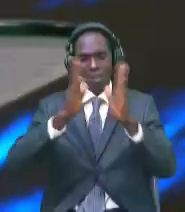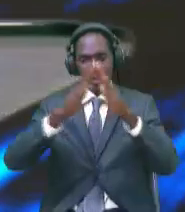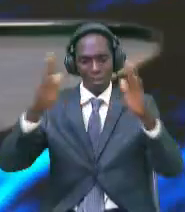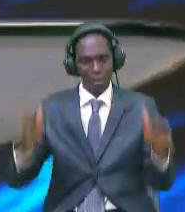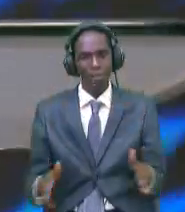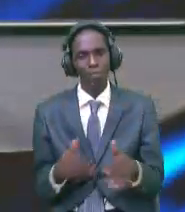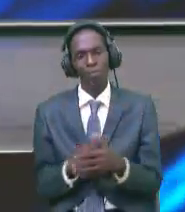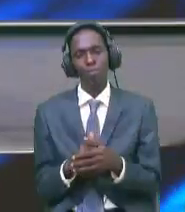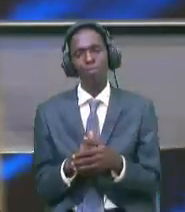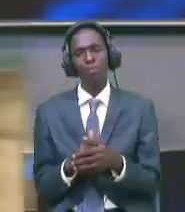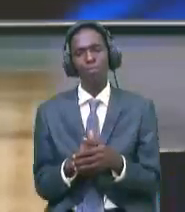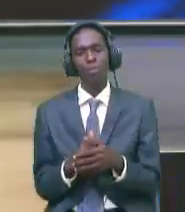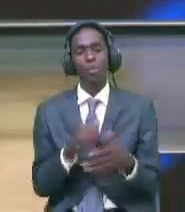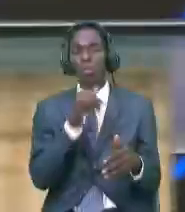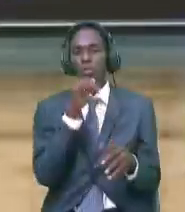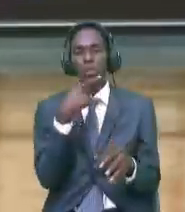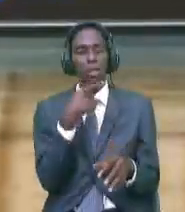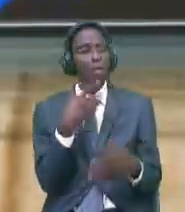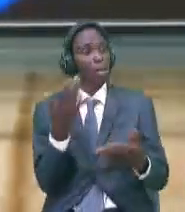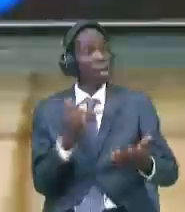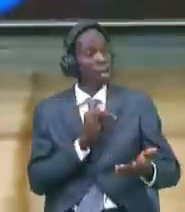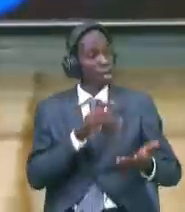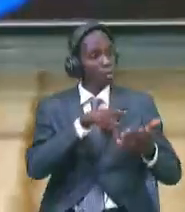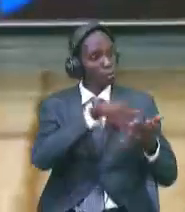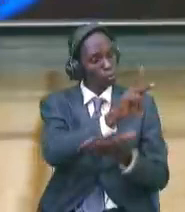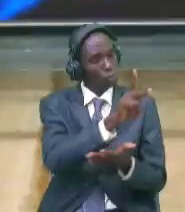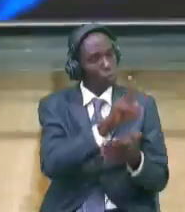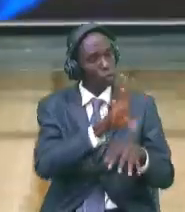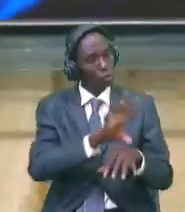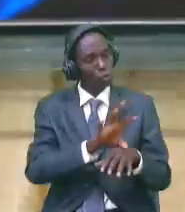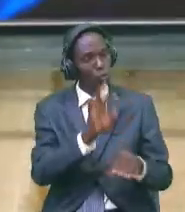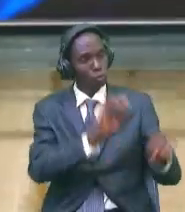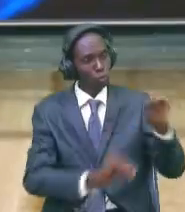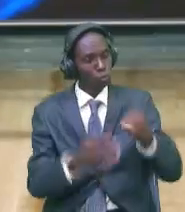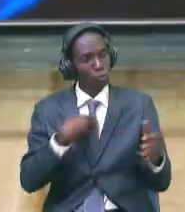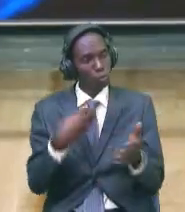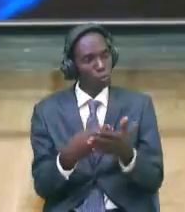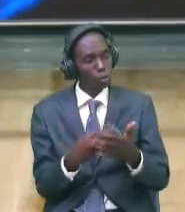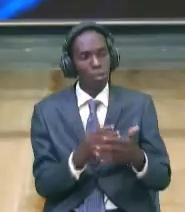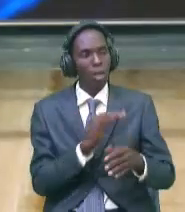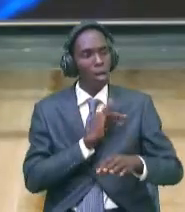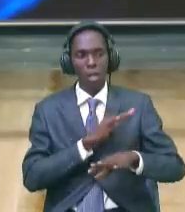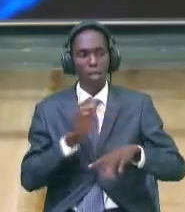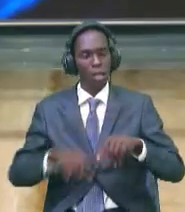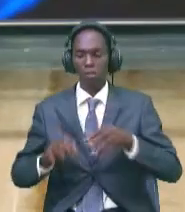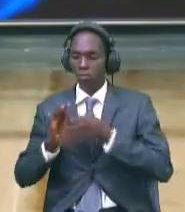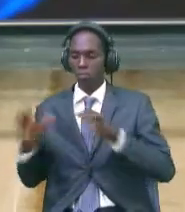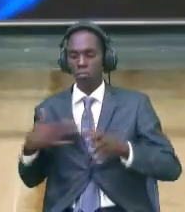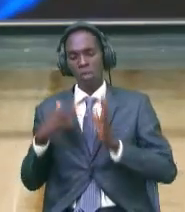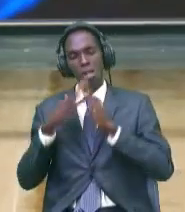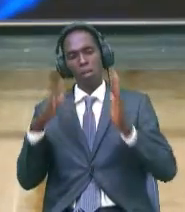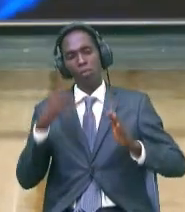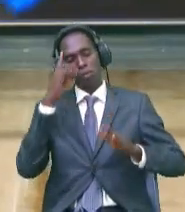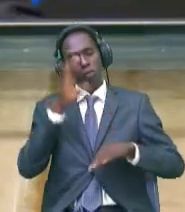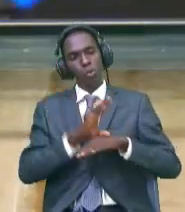say, well, we've given money, we cannot give our house again. We laid down our necks for Paul the apostle, we cannot give our house